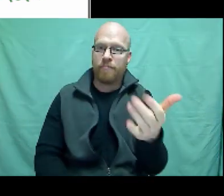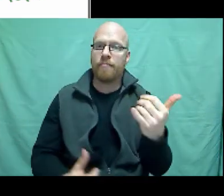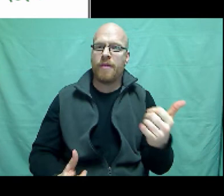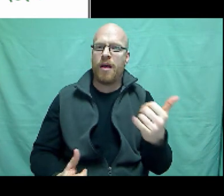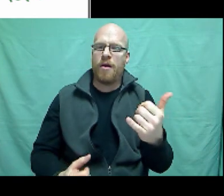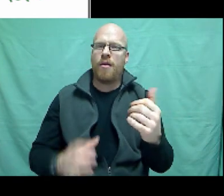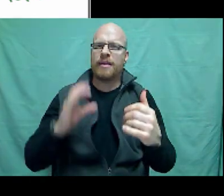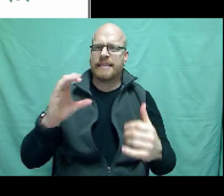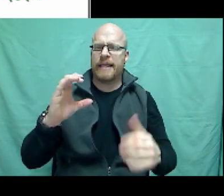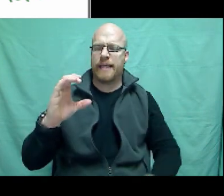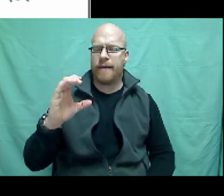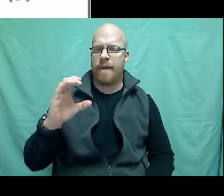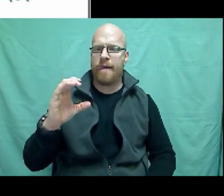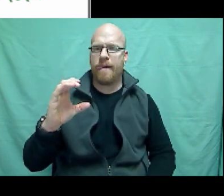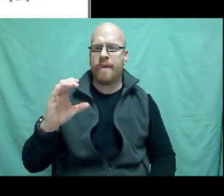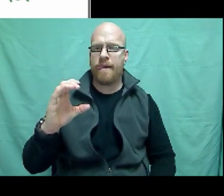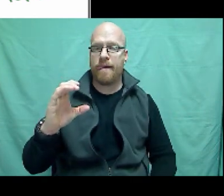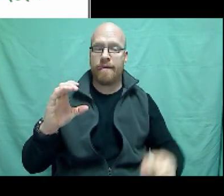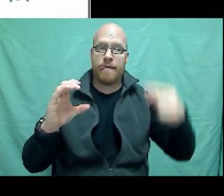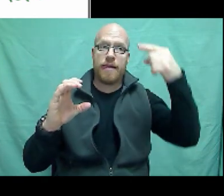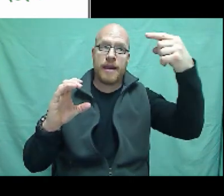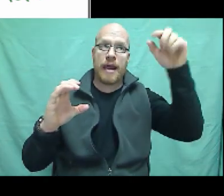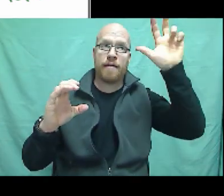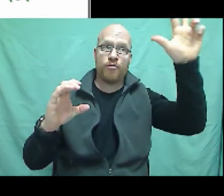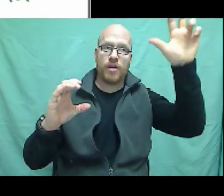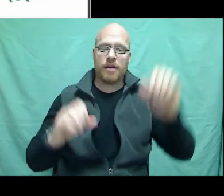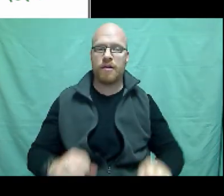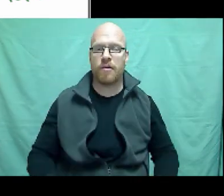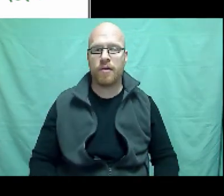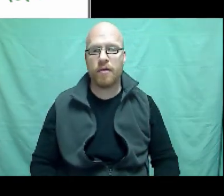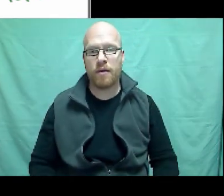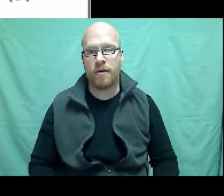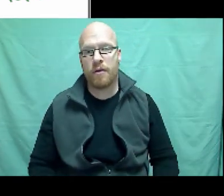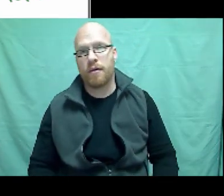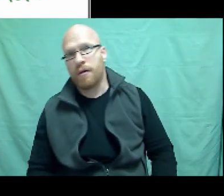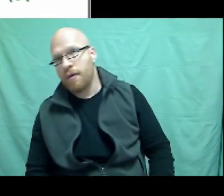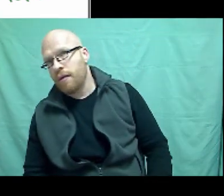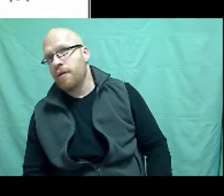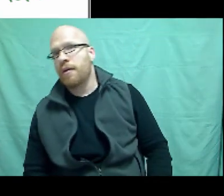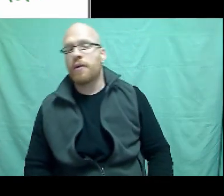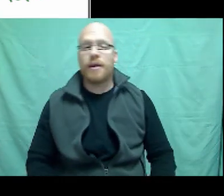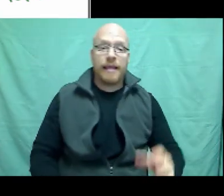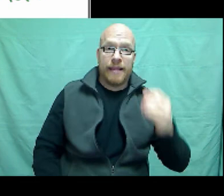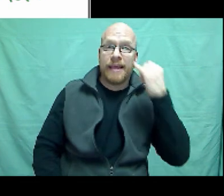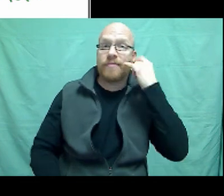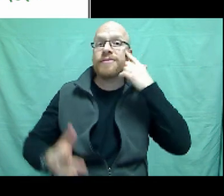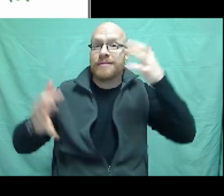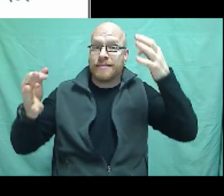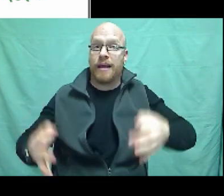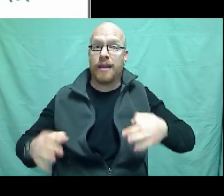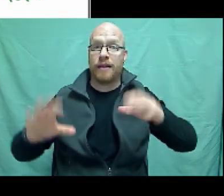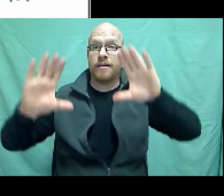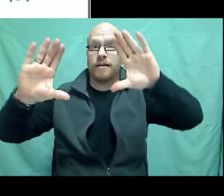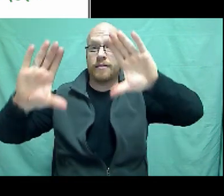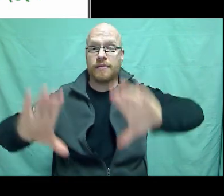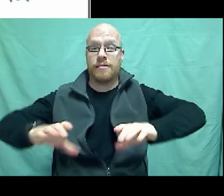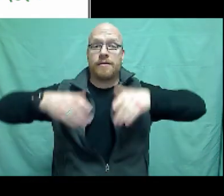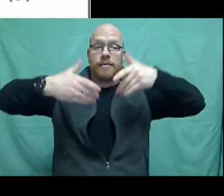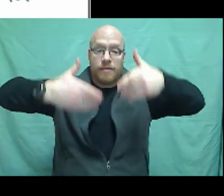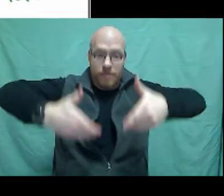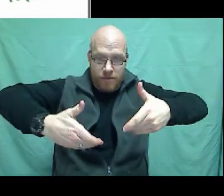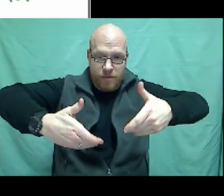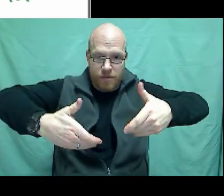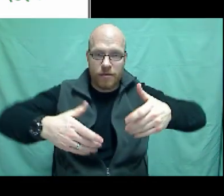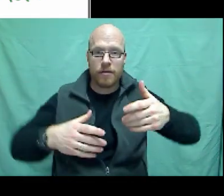All right, and that's our final answer for that one. Now let's look at C, all raised to the -3 power. If